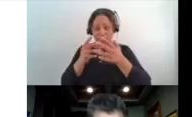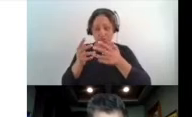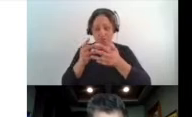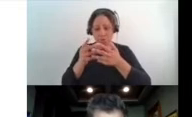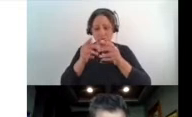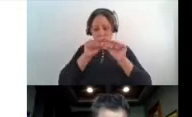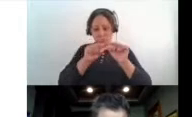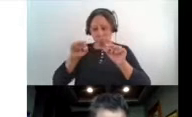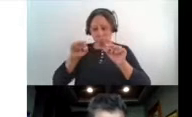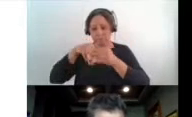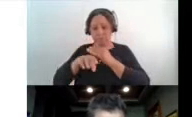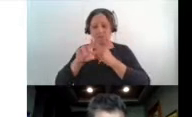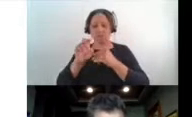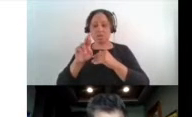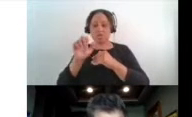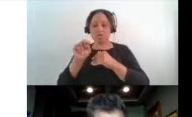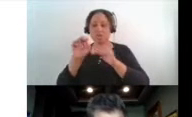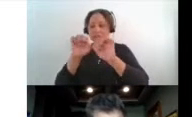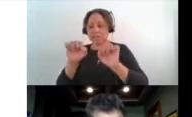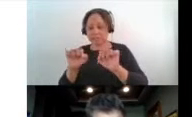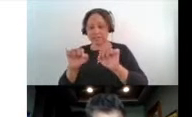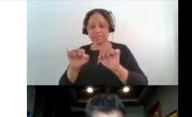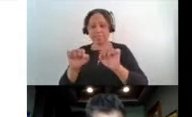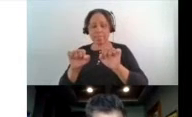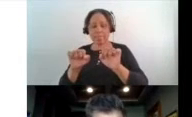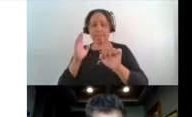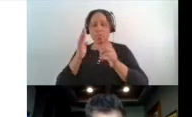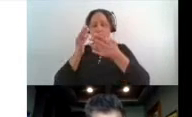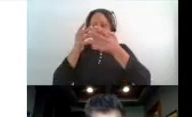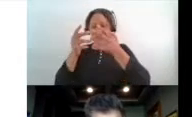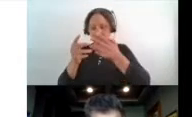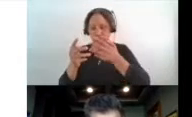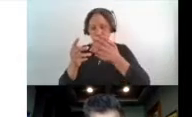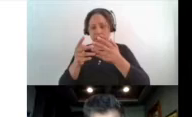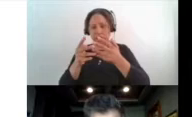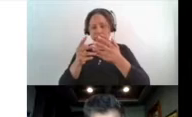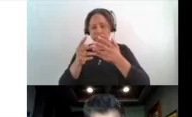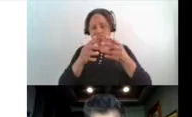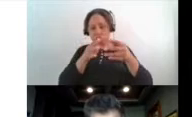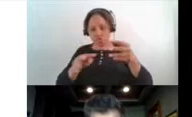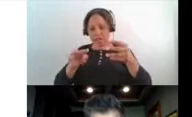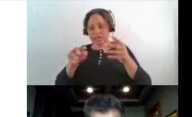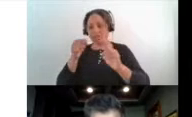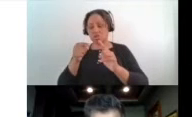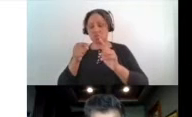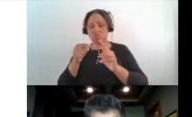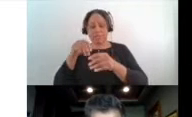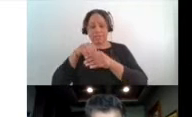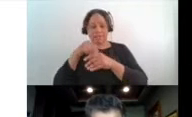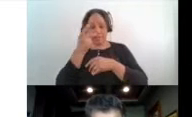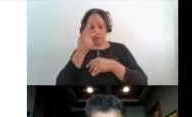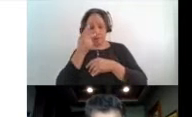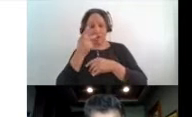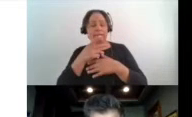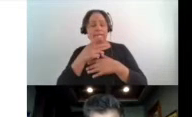system that'll eventually drain that garbage and that urine into the bladder to be excreted to the outside world. And then once